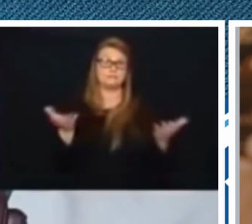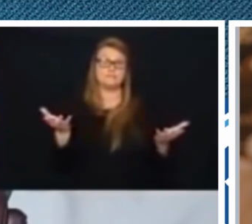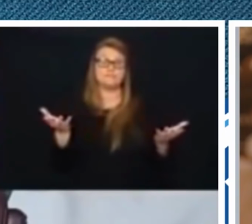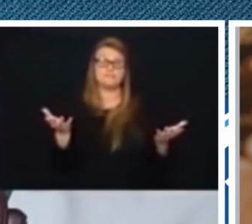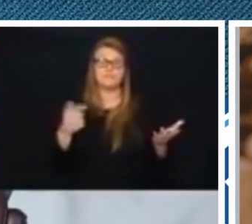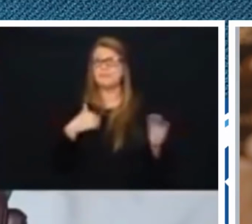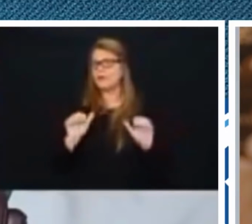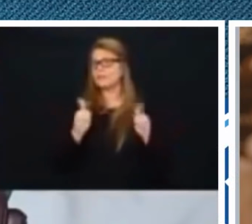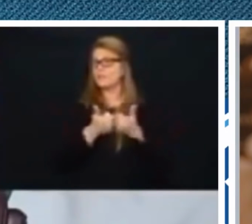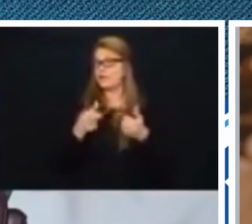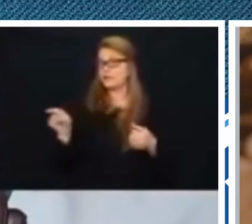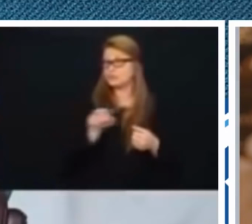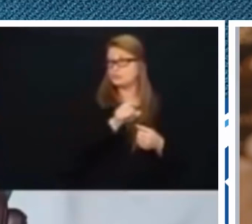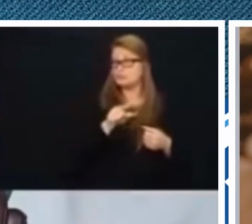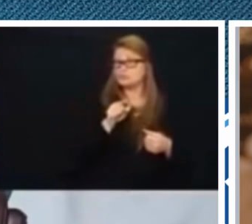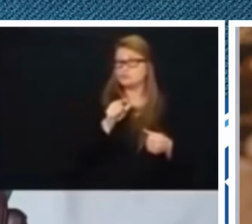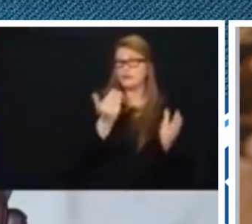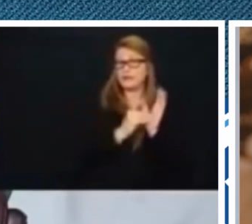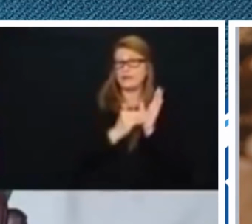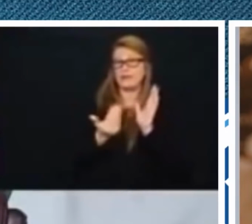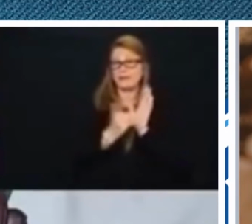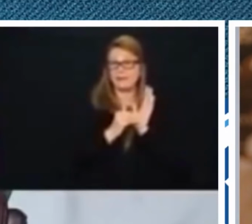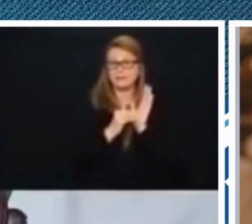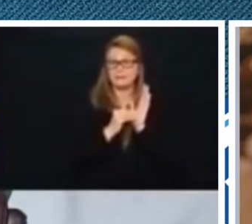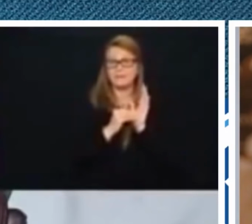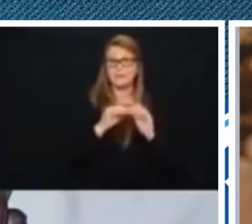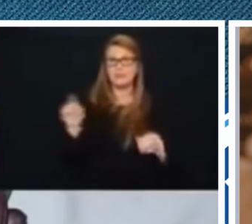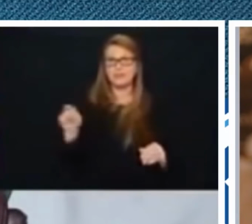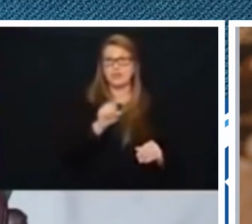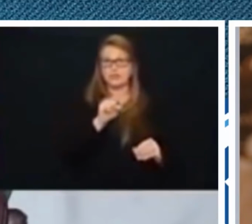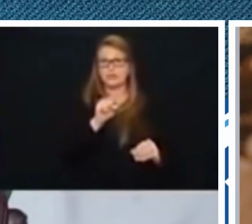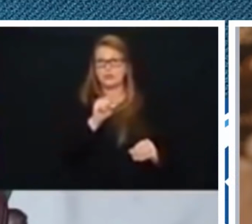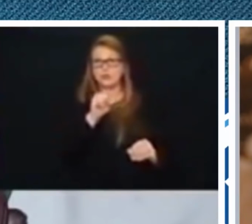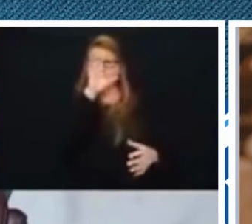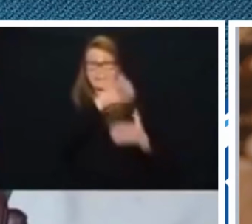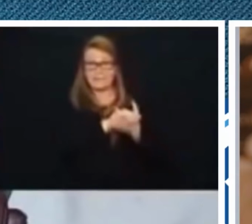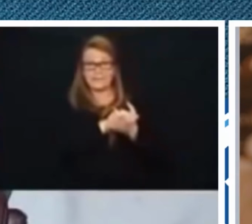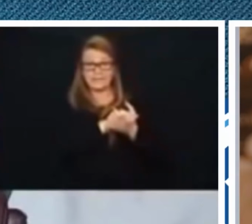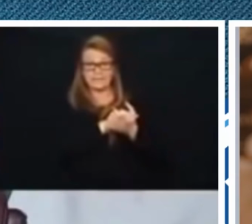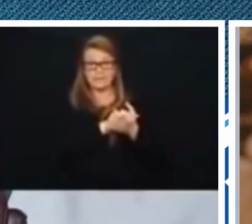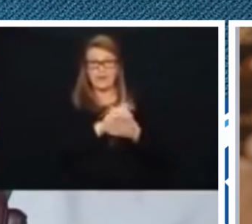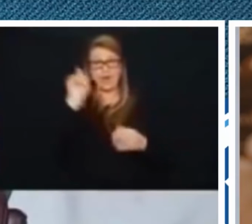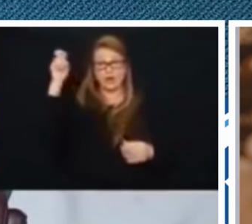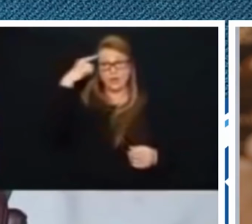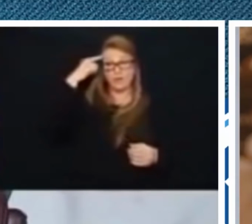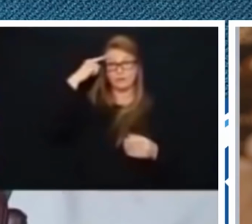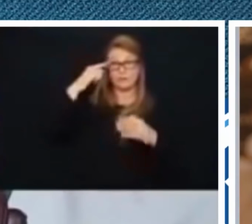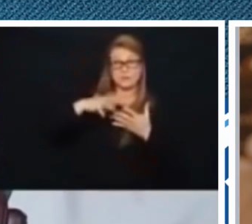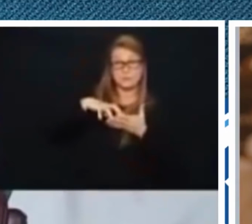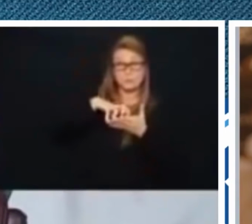I challenge you with just this over and over. If you don't think our democracy is fragile, you're absolutely kidding